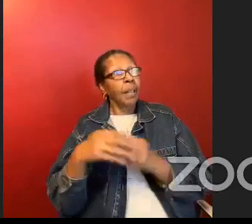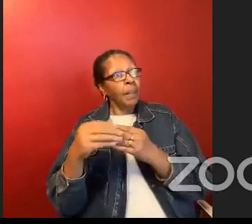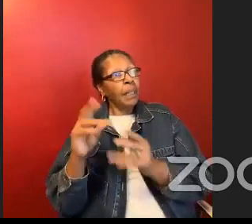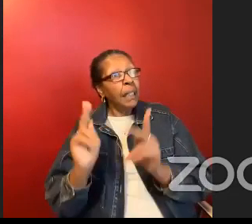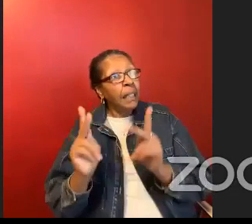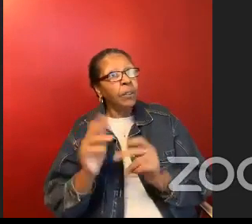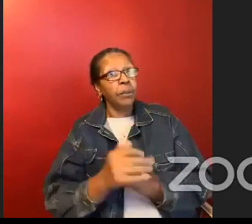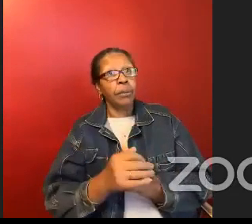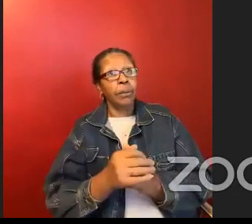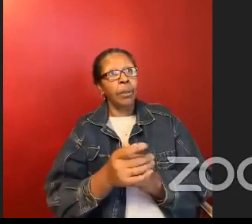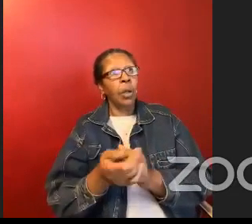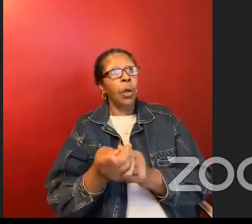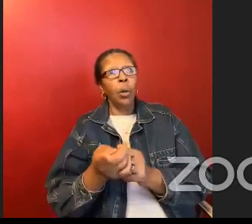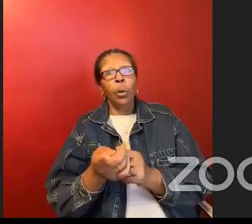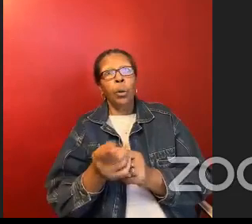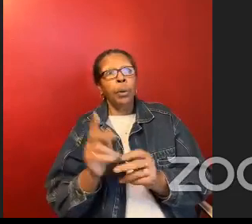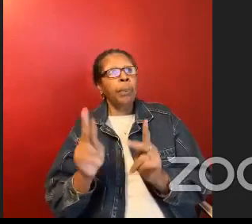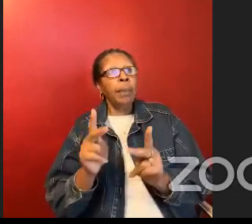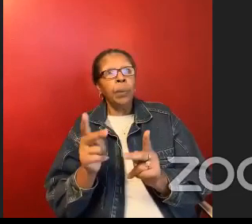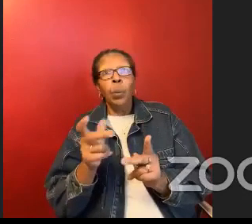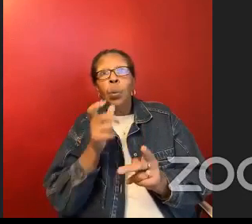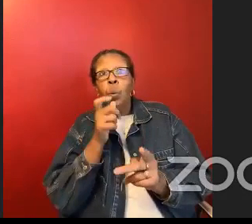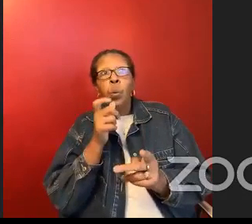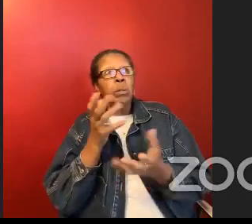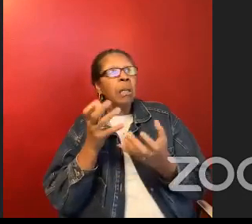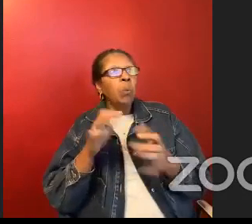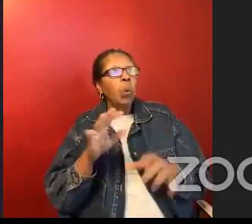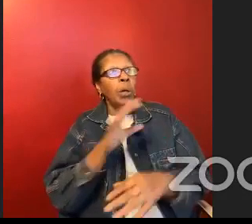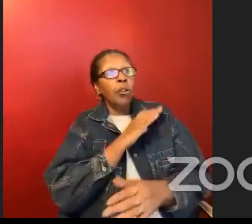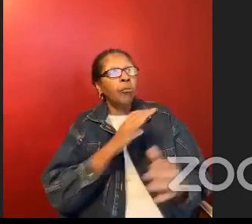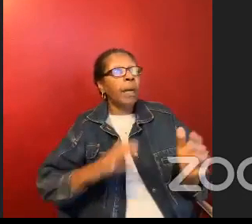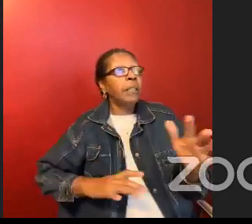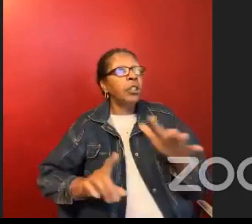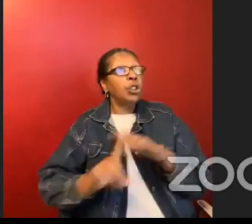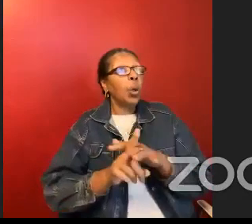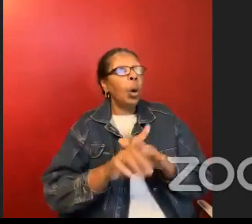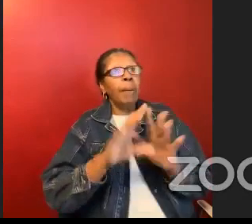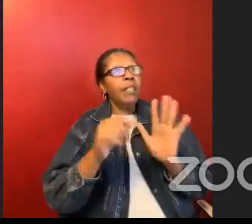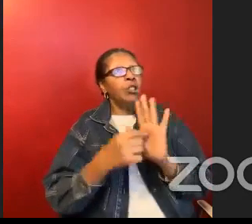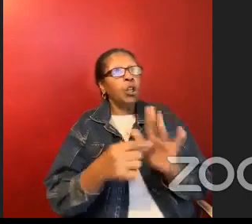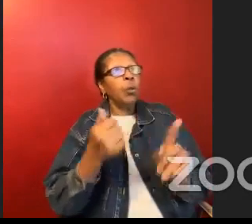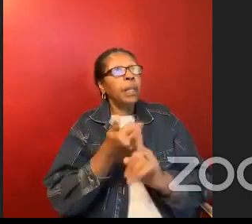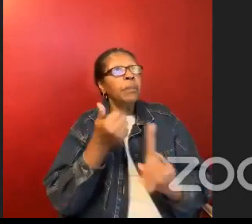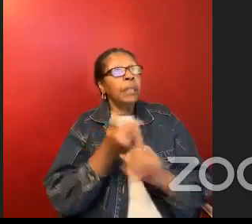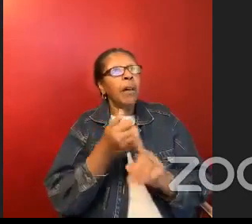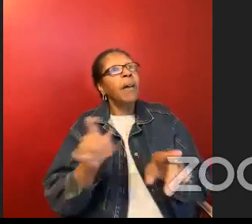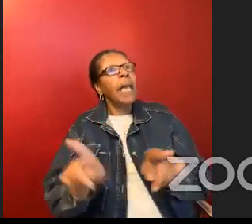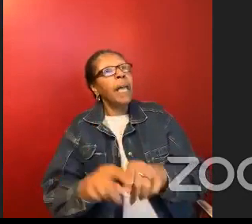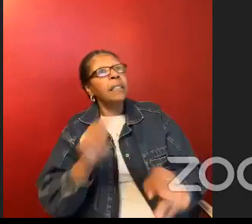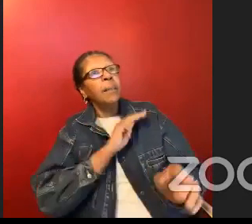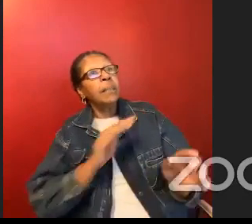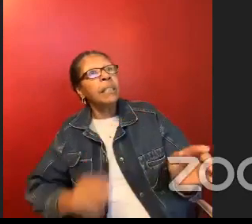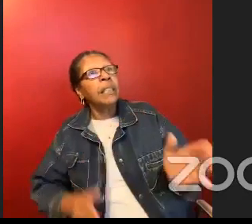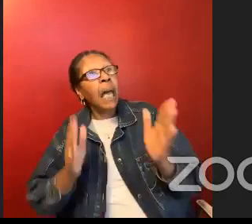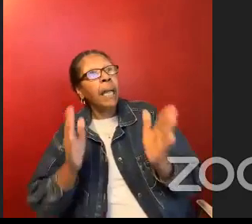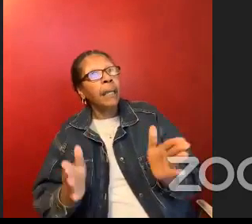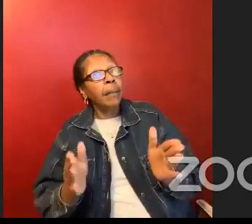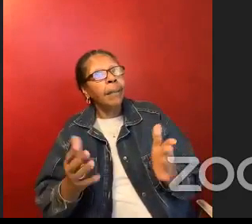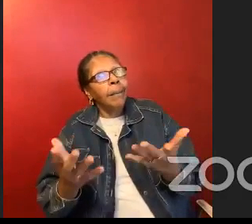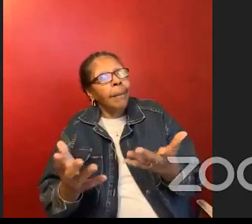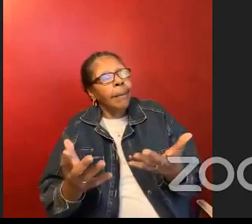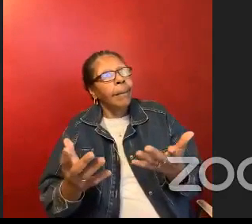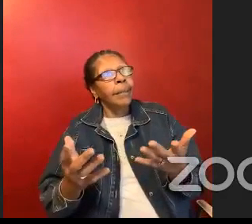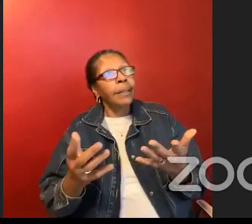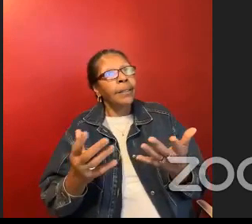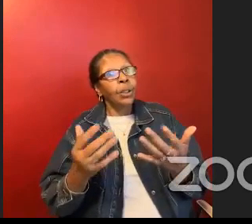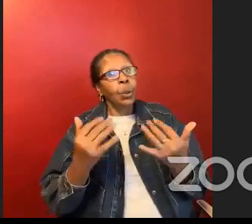want Christ to come and reveal himself as Messiah. So they were hiding, but they were all together, most